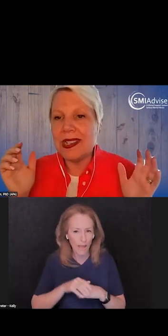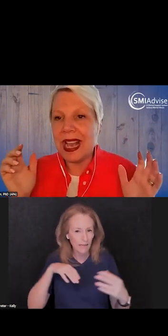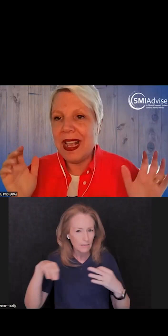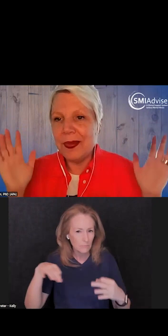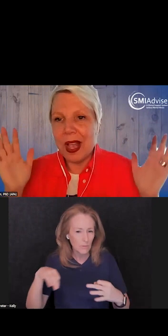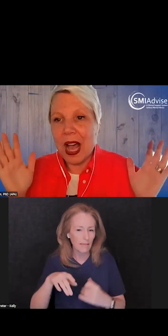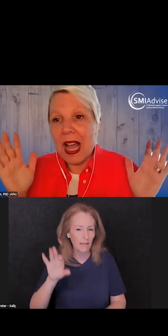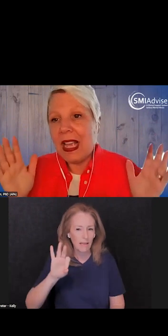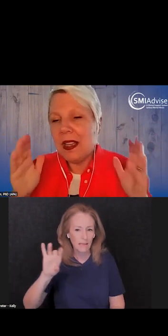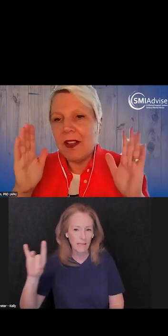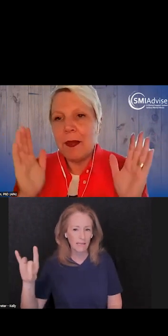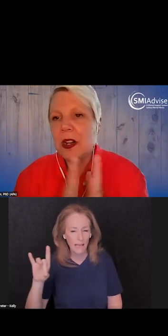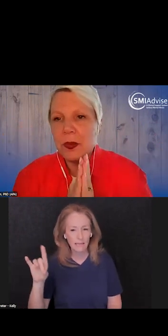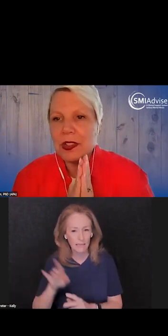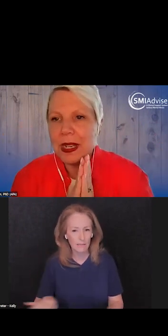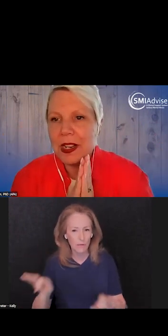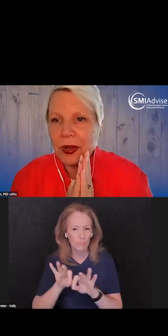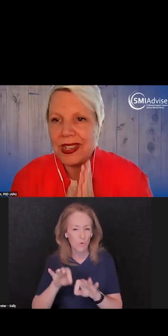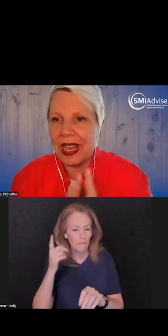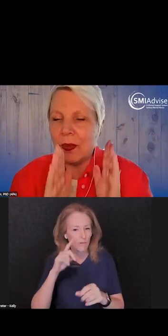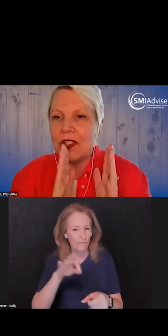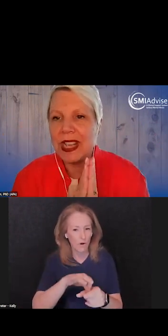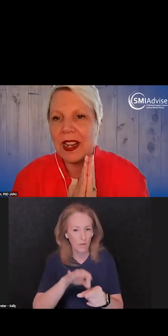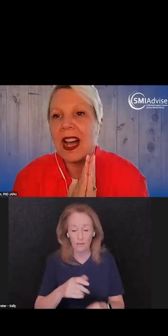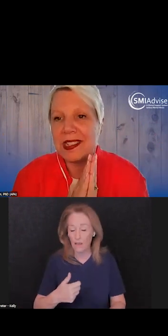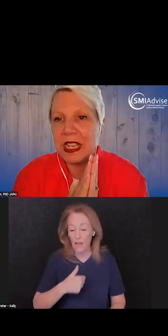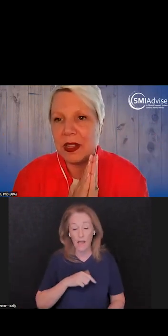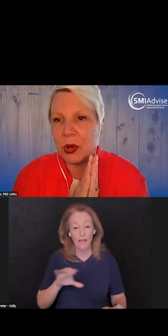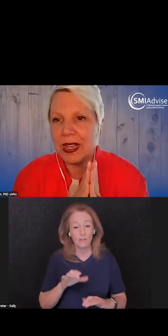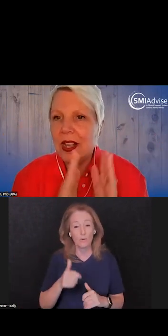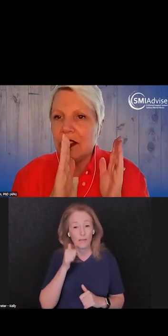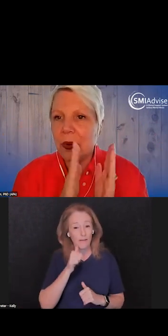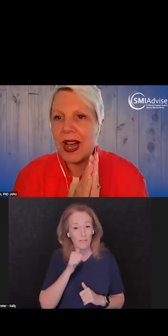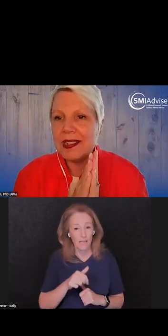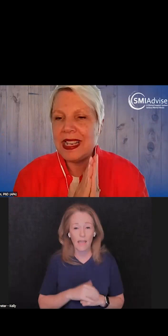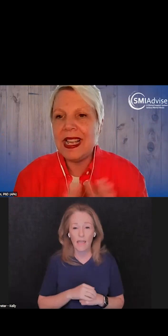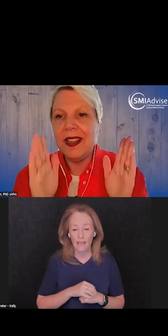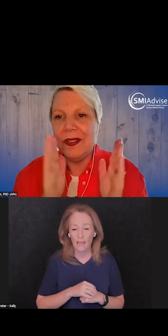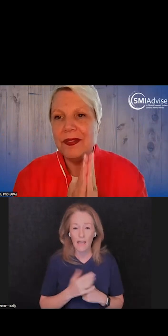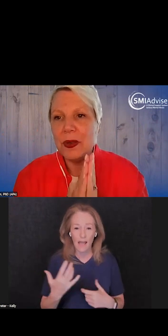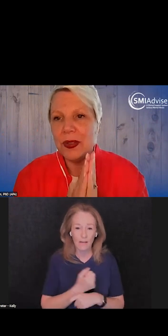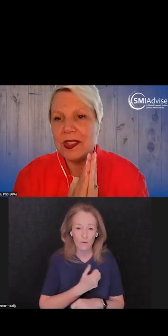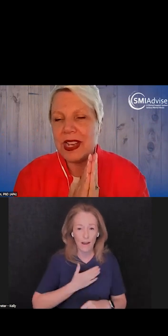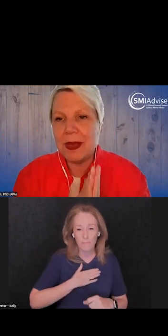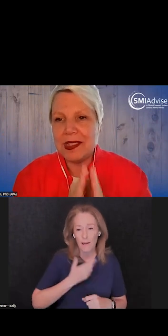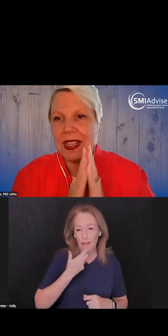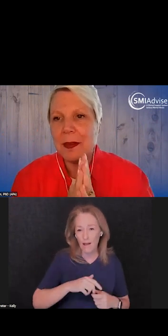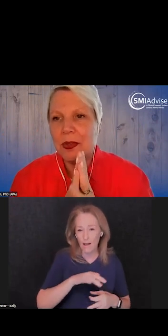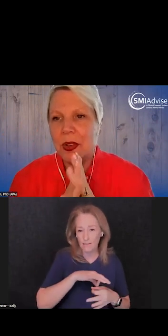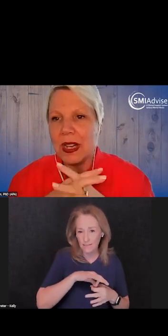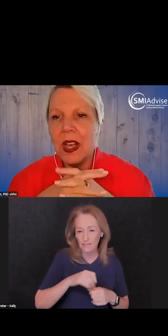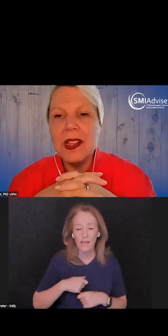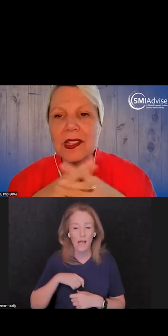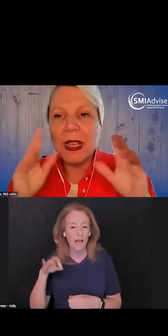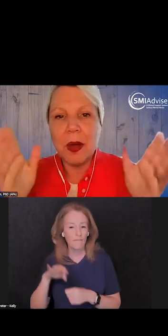vote every day. I have paired it with something I do every day, which is get a hot tea in the morning. So hot tea, vote for the SAMIs, and then I